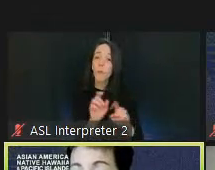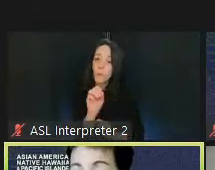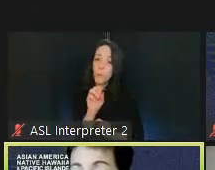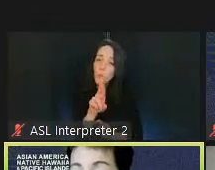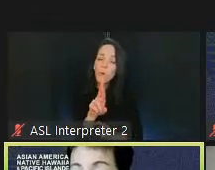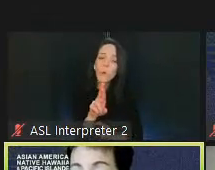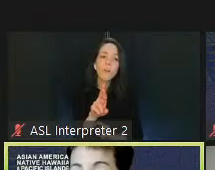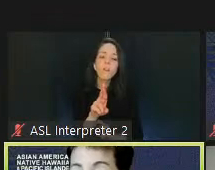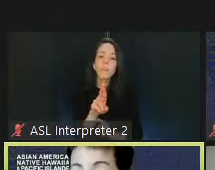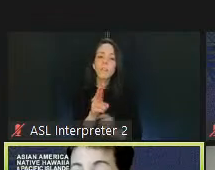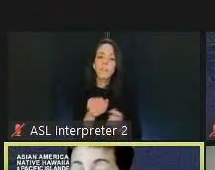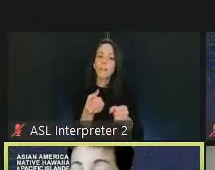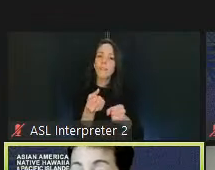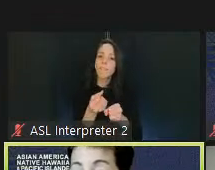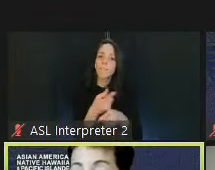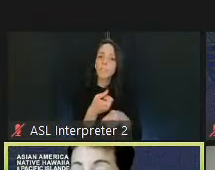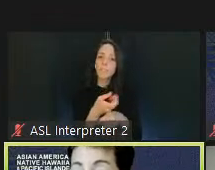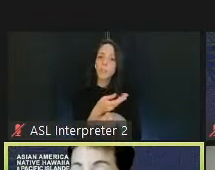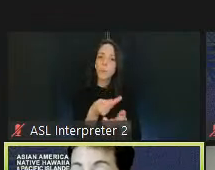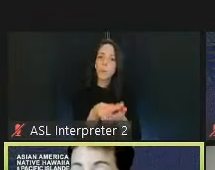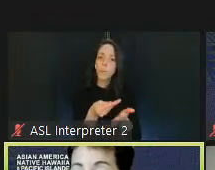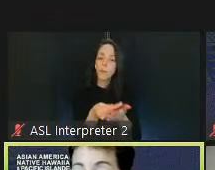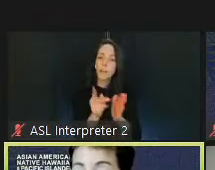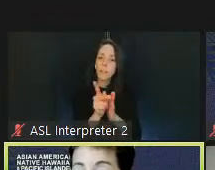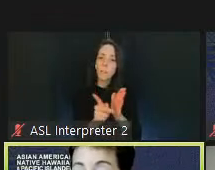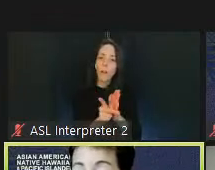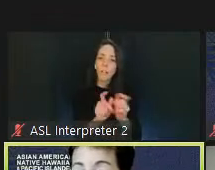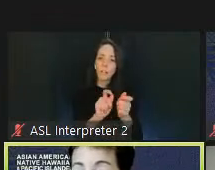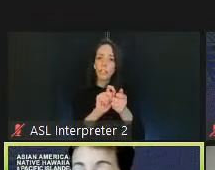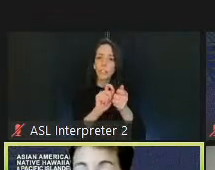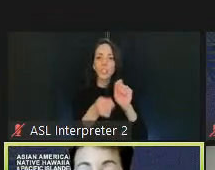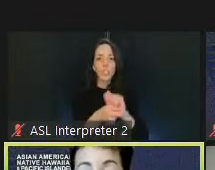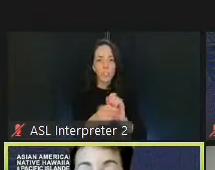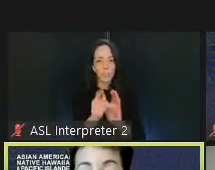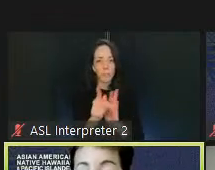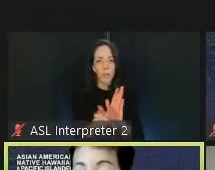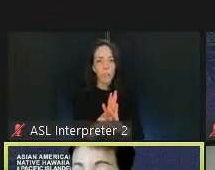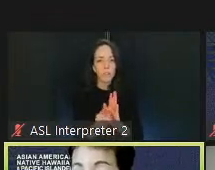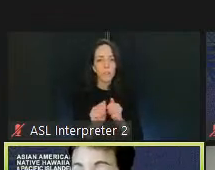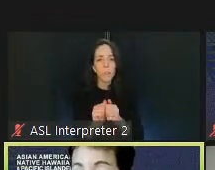policy with regard to ongoing carrying of